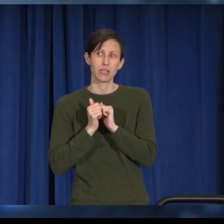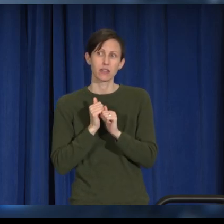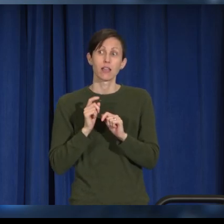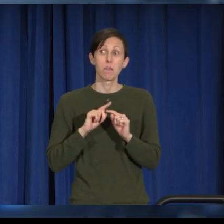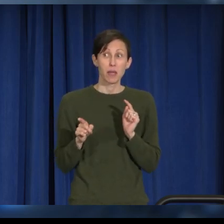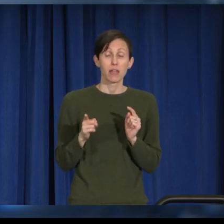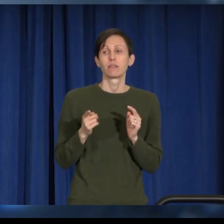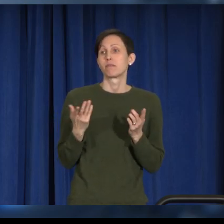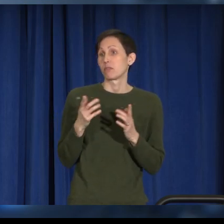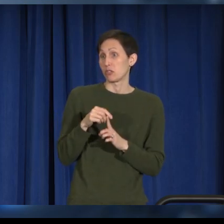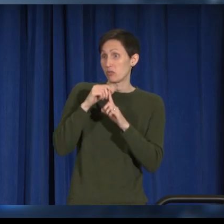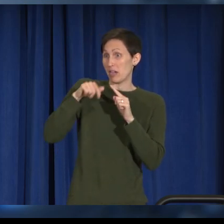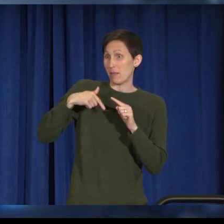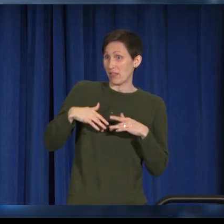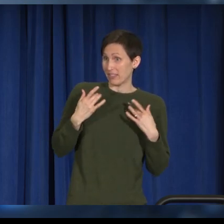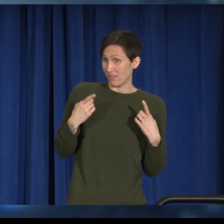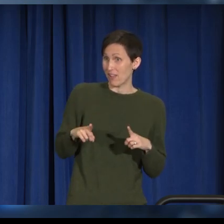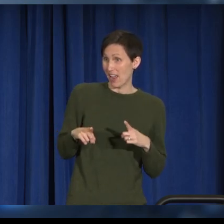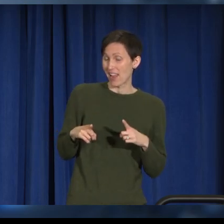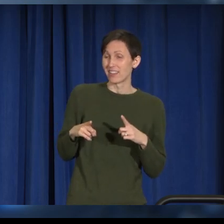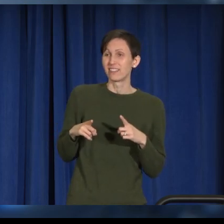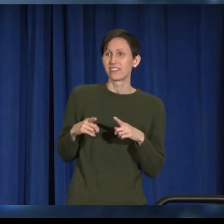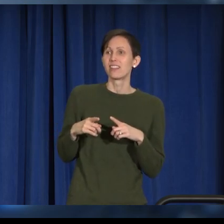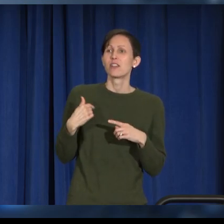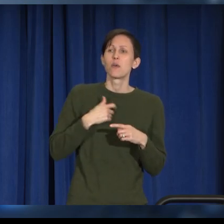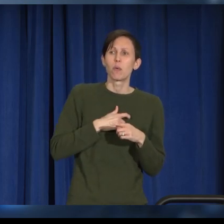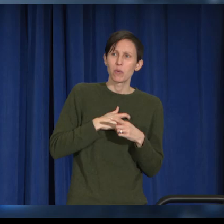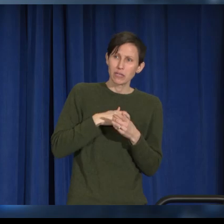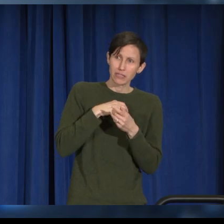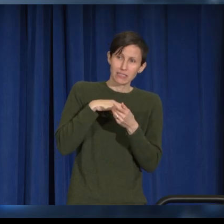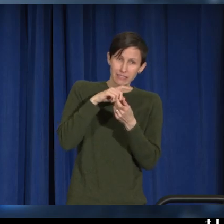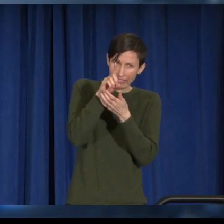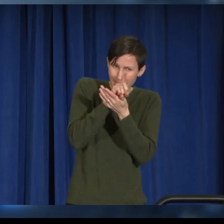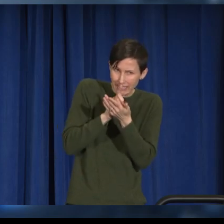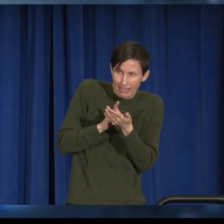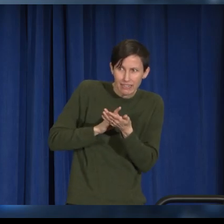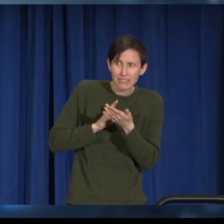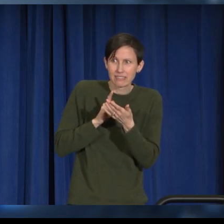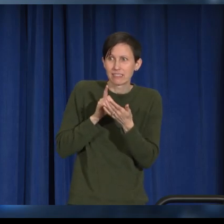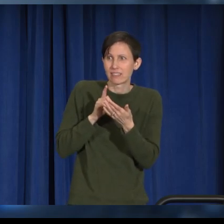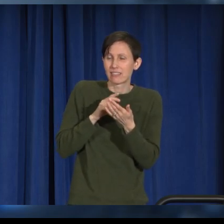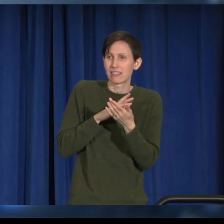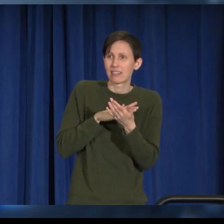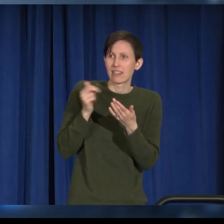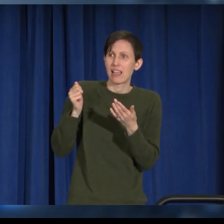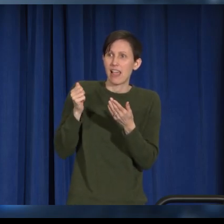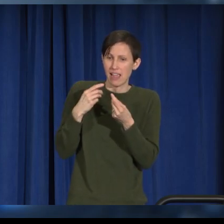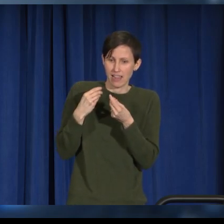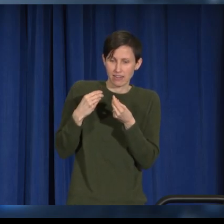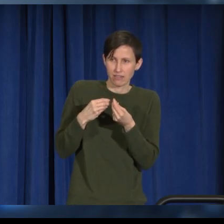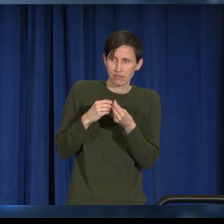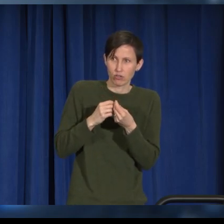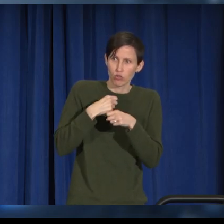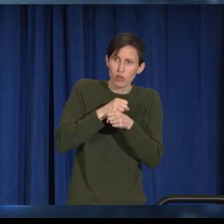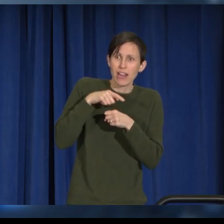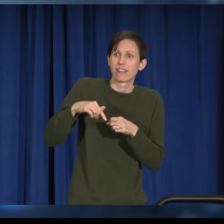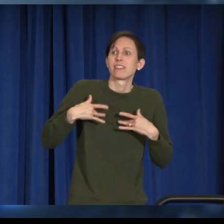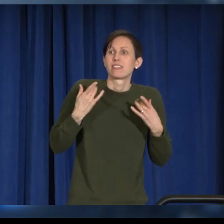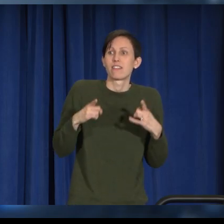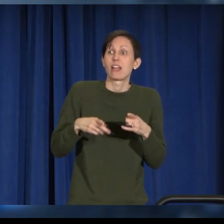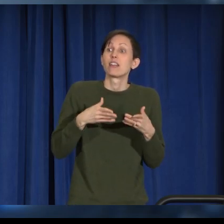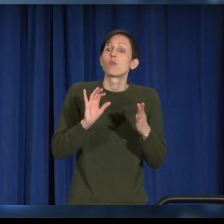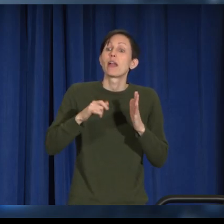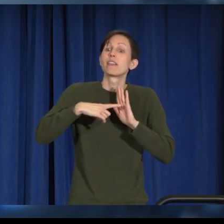last year, is that we specifically designed and delivered this event in a way